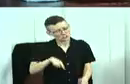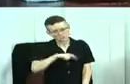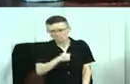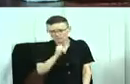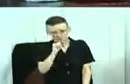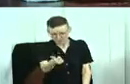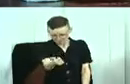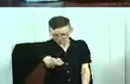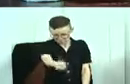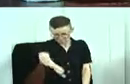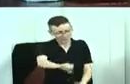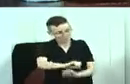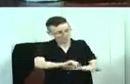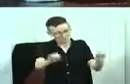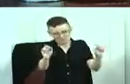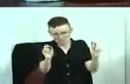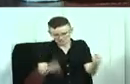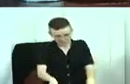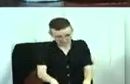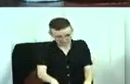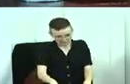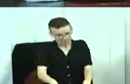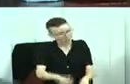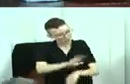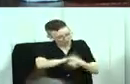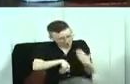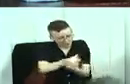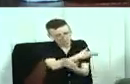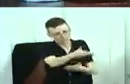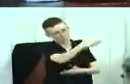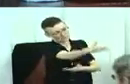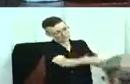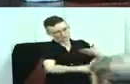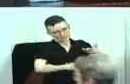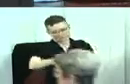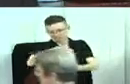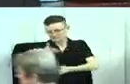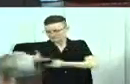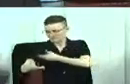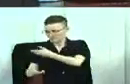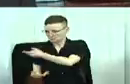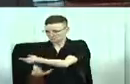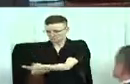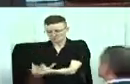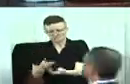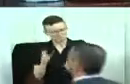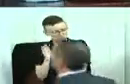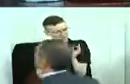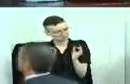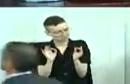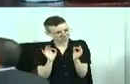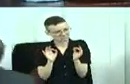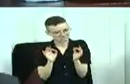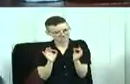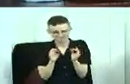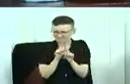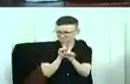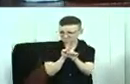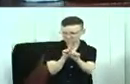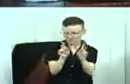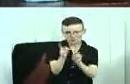away. All are welcome, just as you are. In just a few moments, the ushers will guide you to come